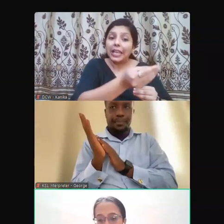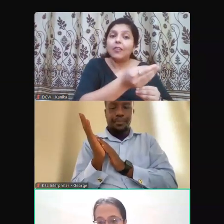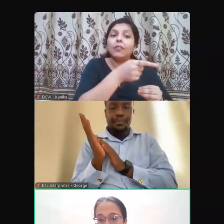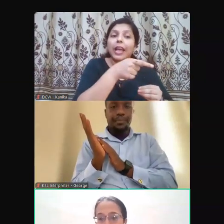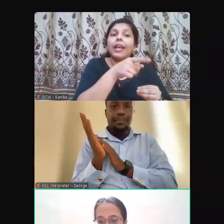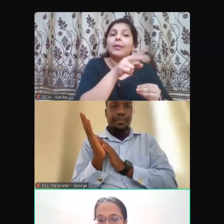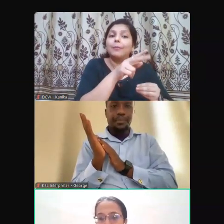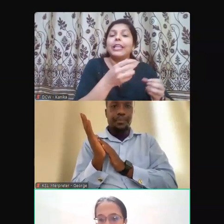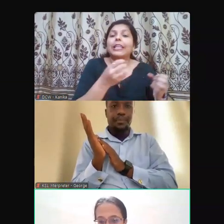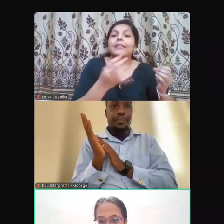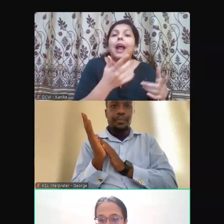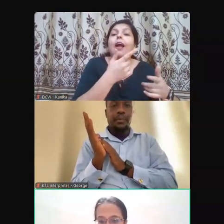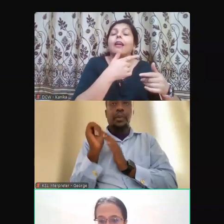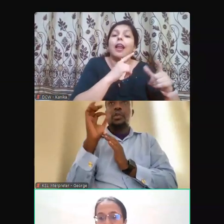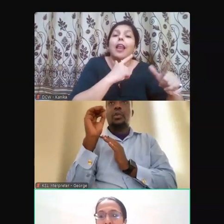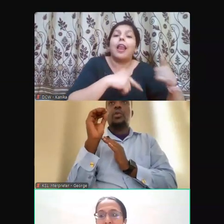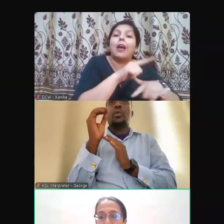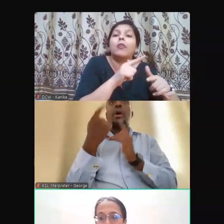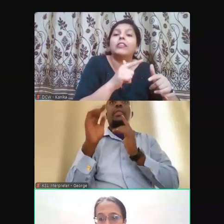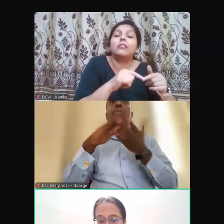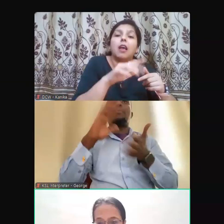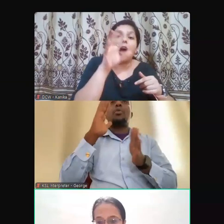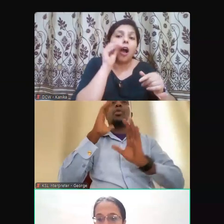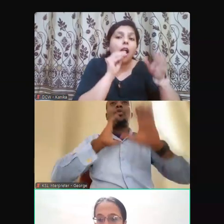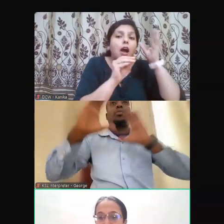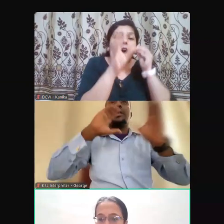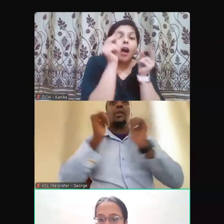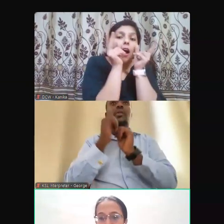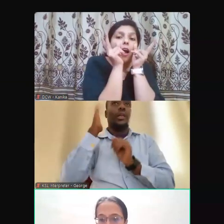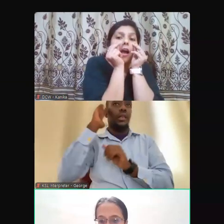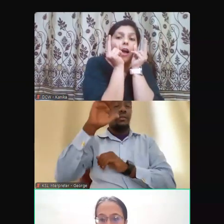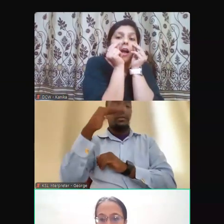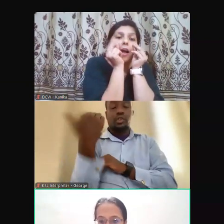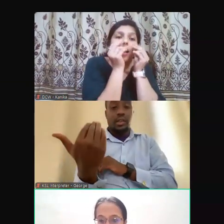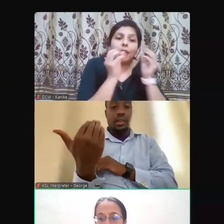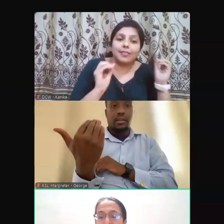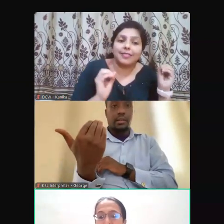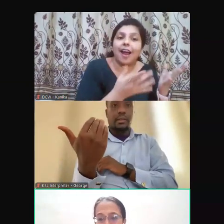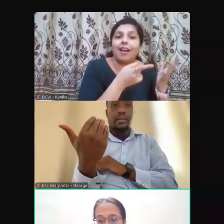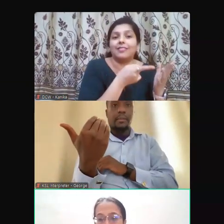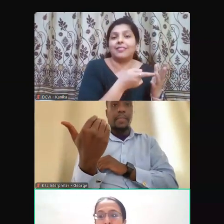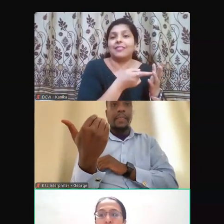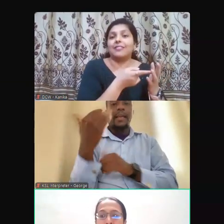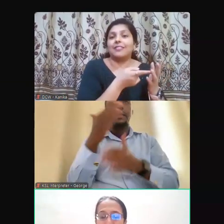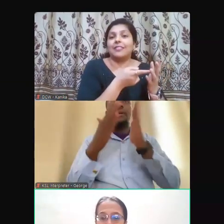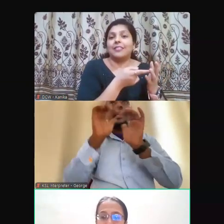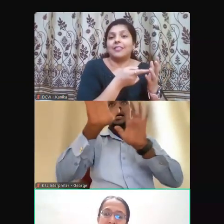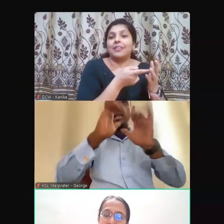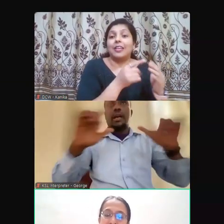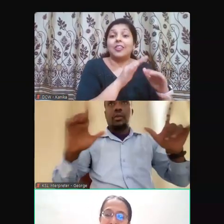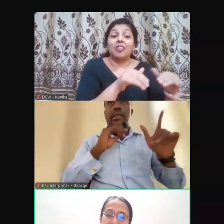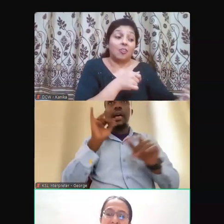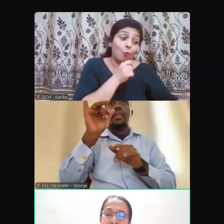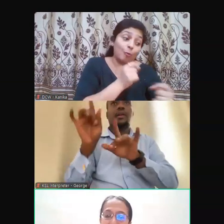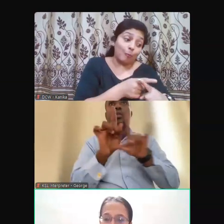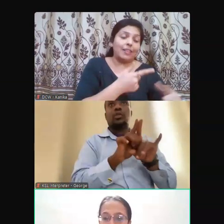So the more you communicate with a deaf child, it helps build language for them. And that also initiates